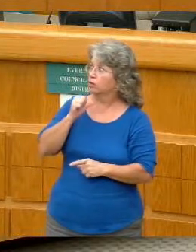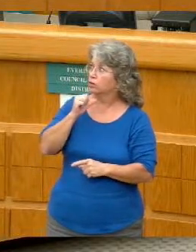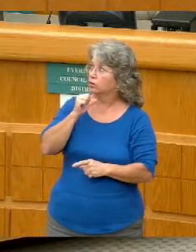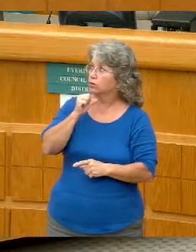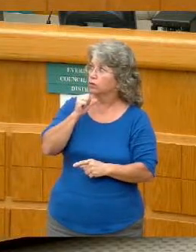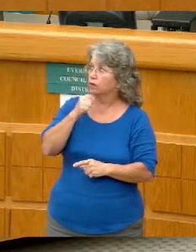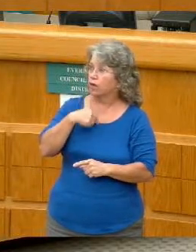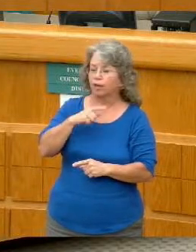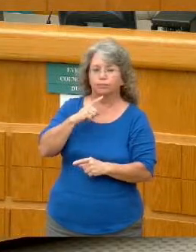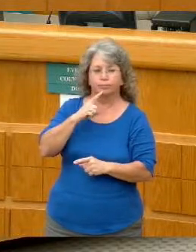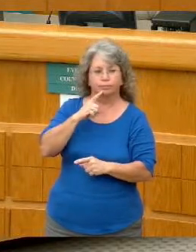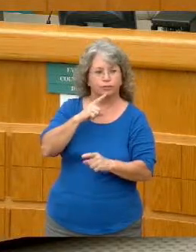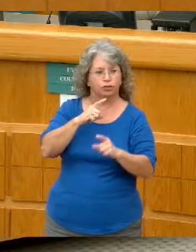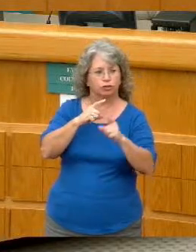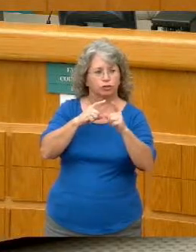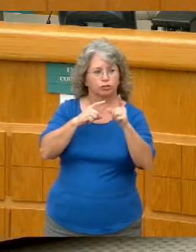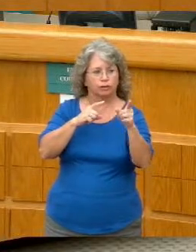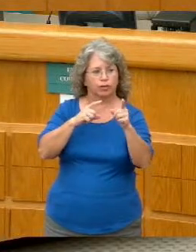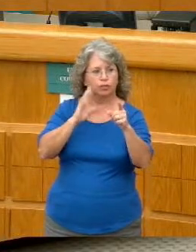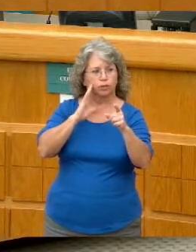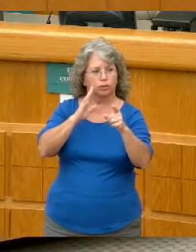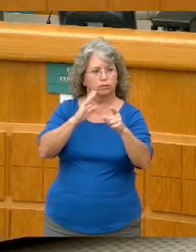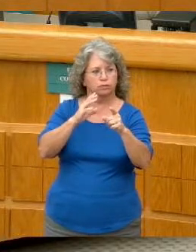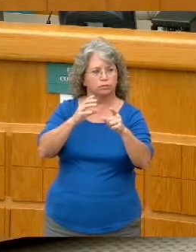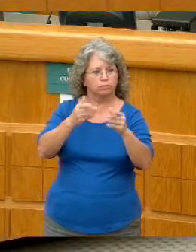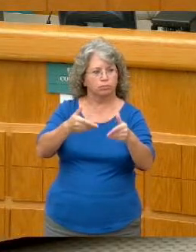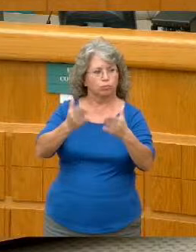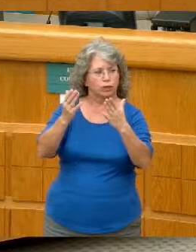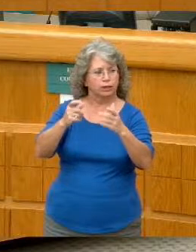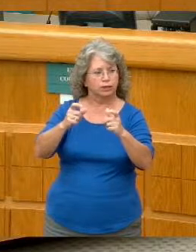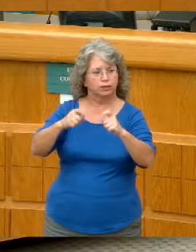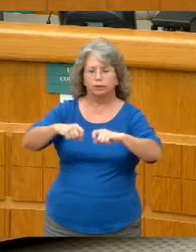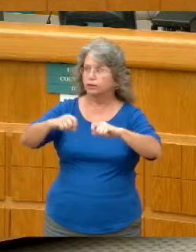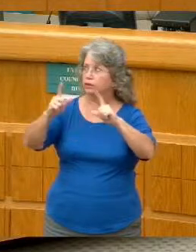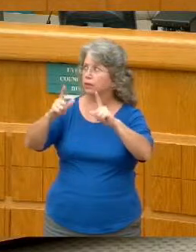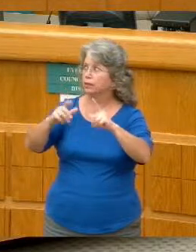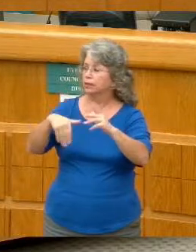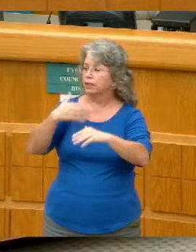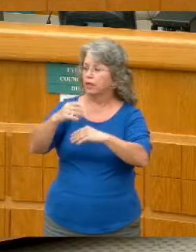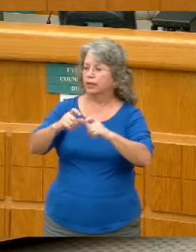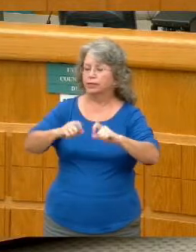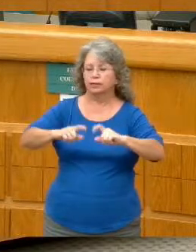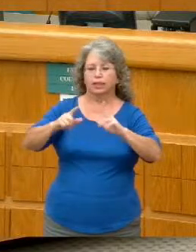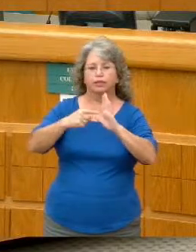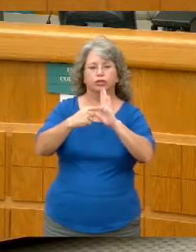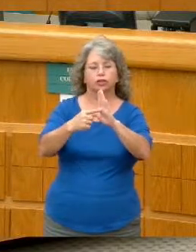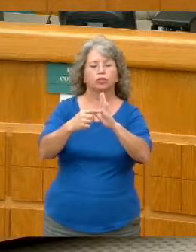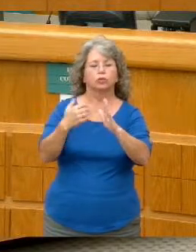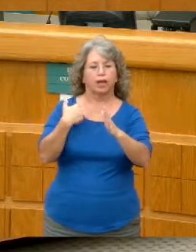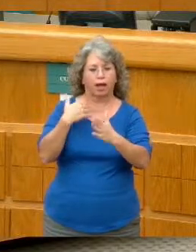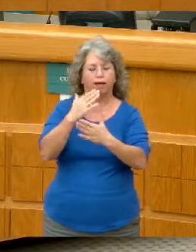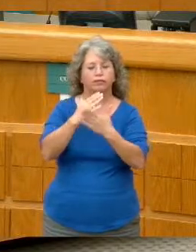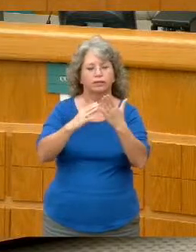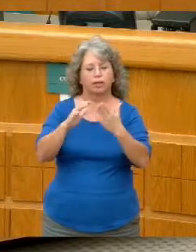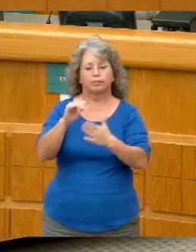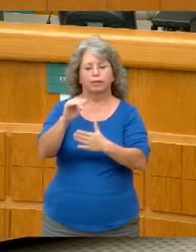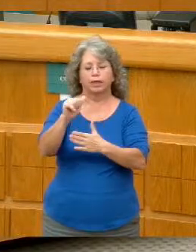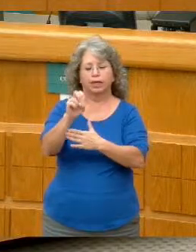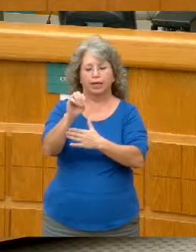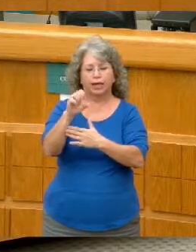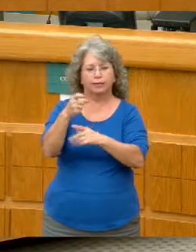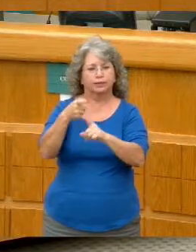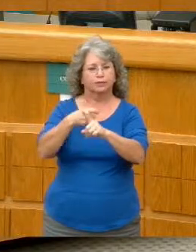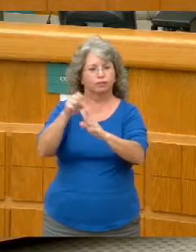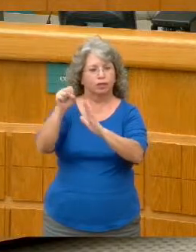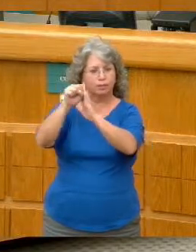you don't see the slide up yet, but I'm sure they're getting them up. The next slide basically just shows that there's some cases from the state.